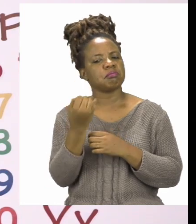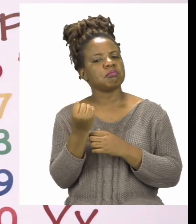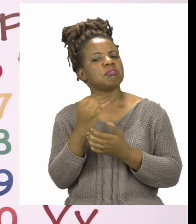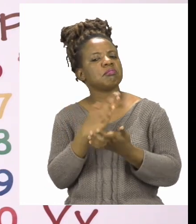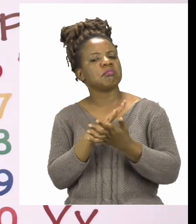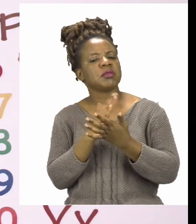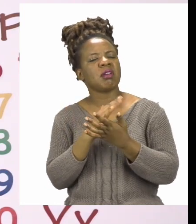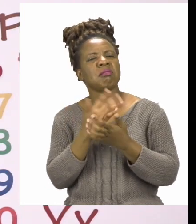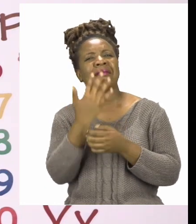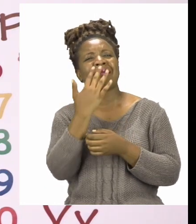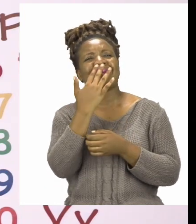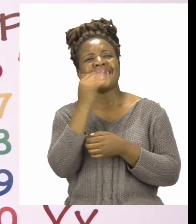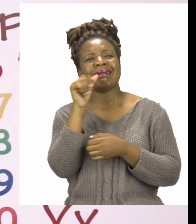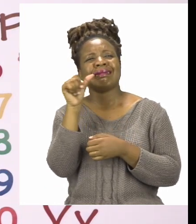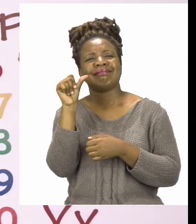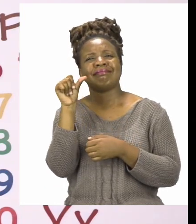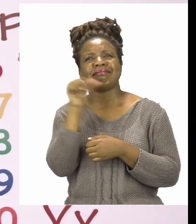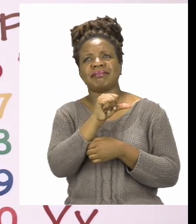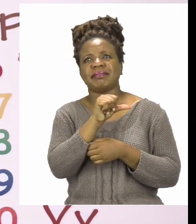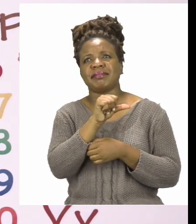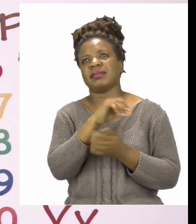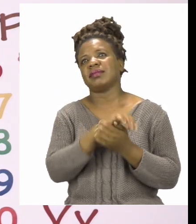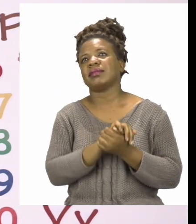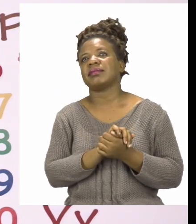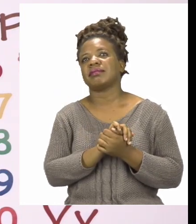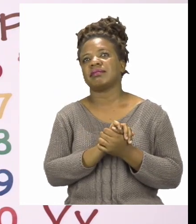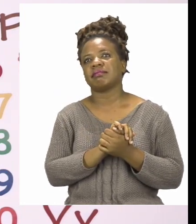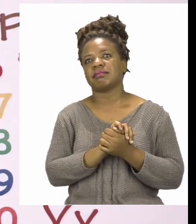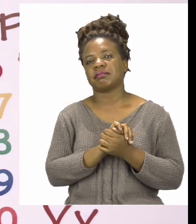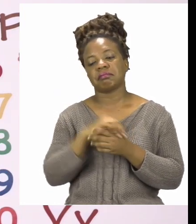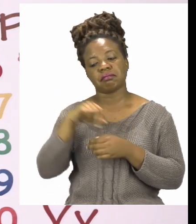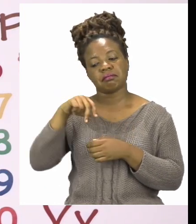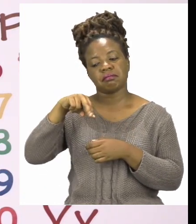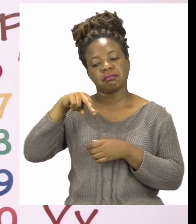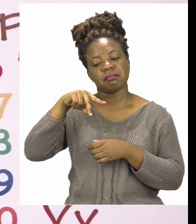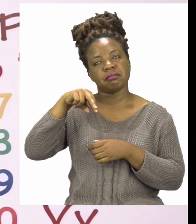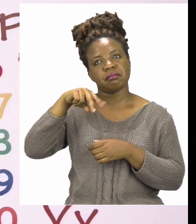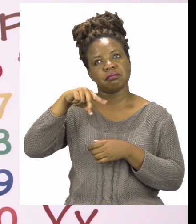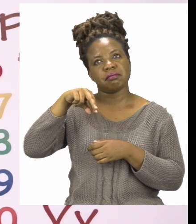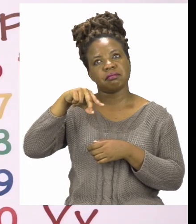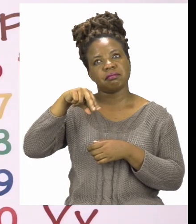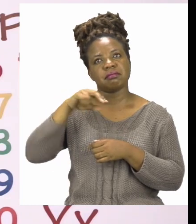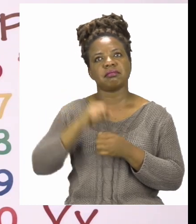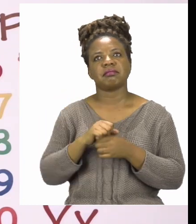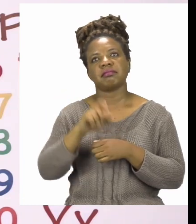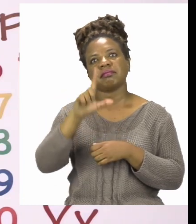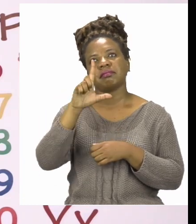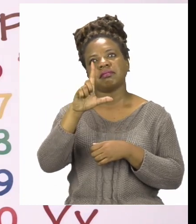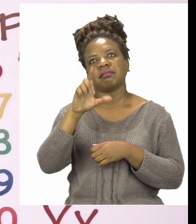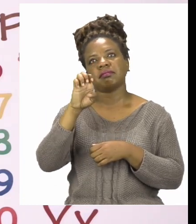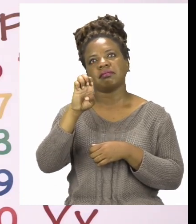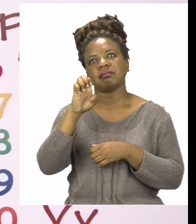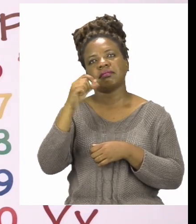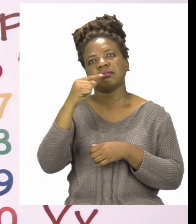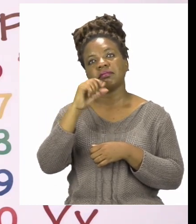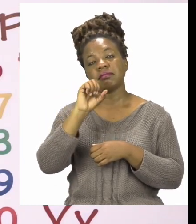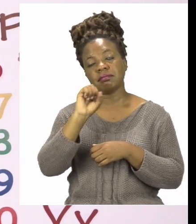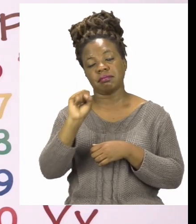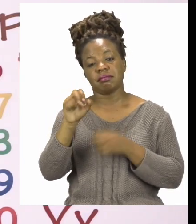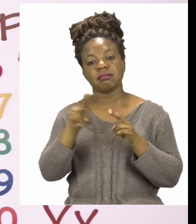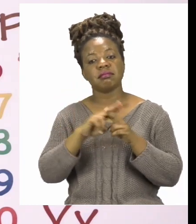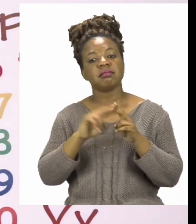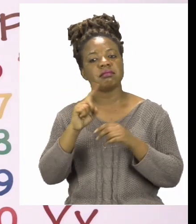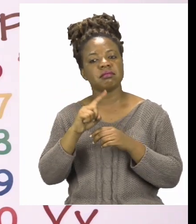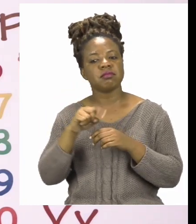about. Then we have our legs. We use our legs to walk and to